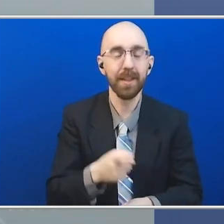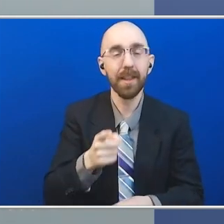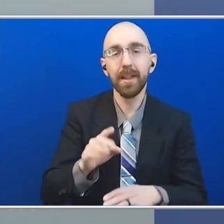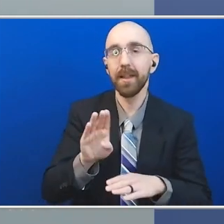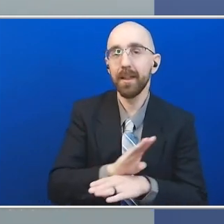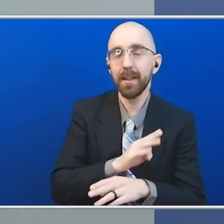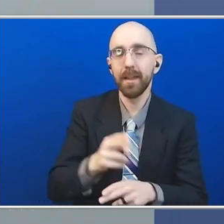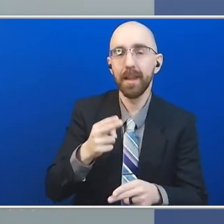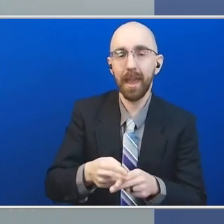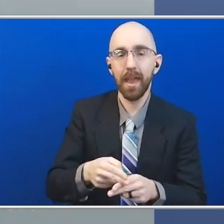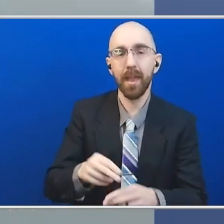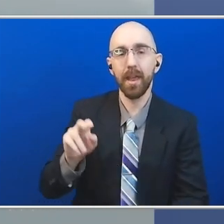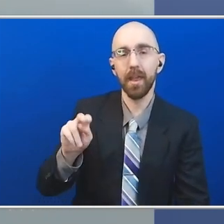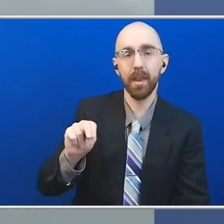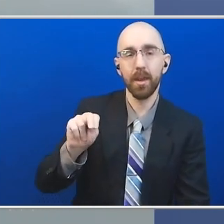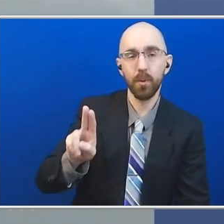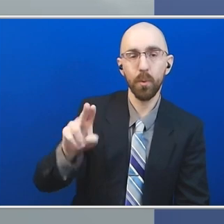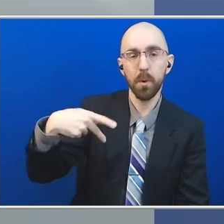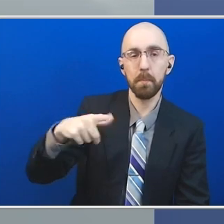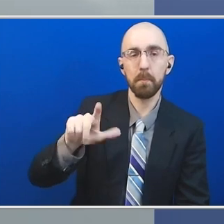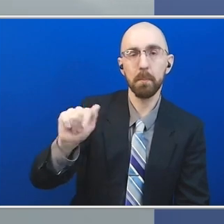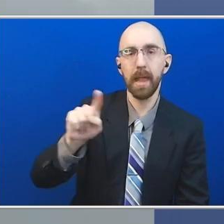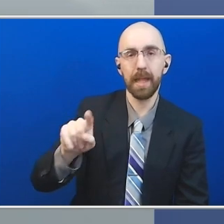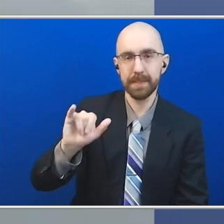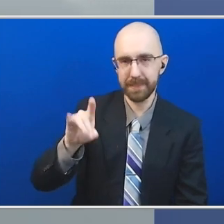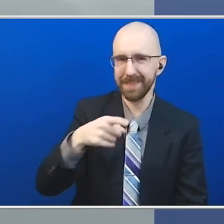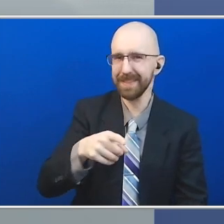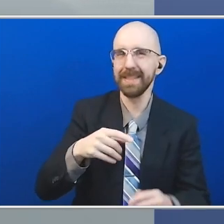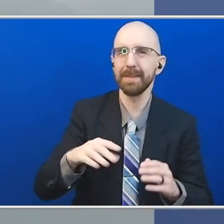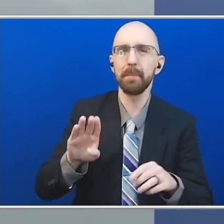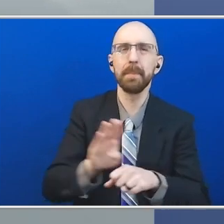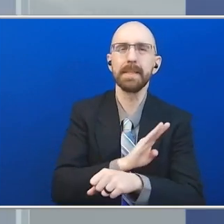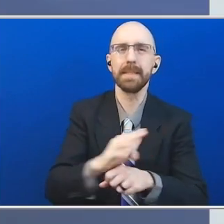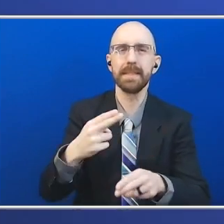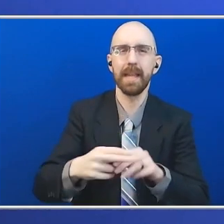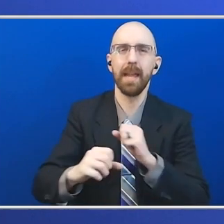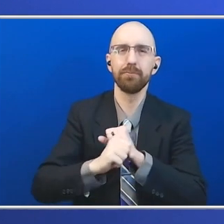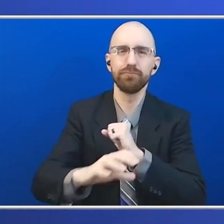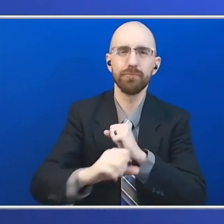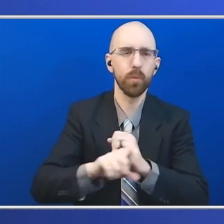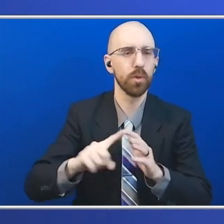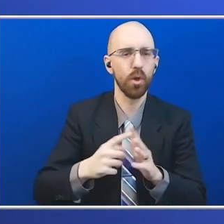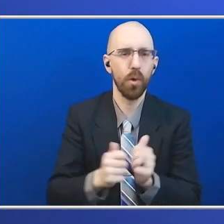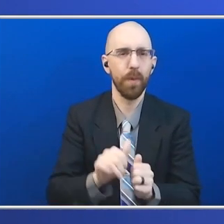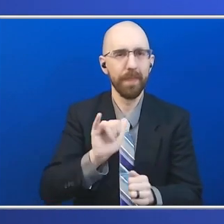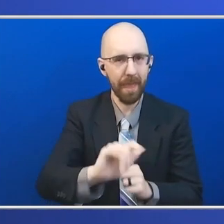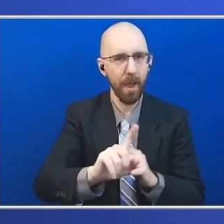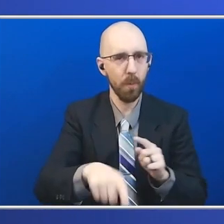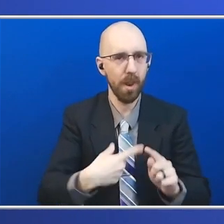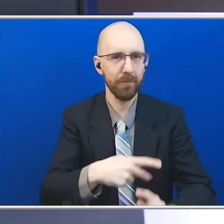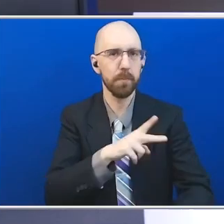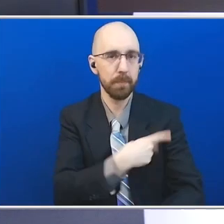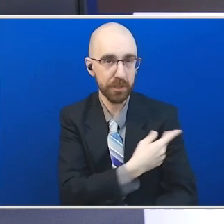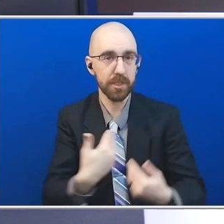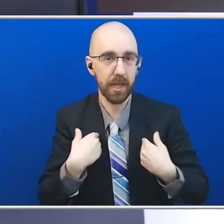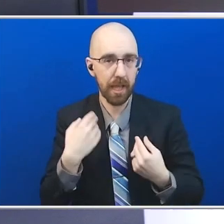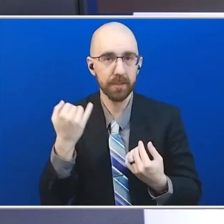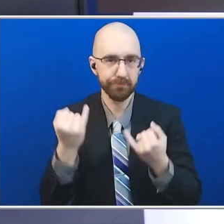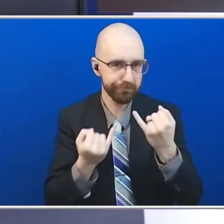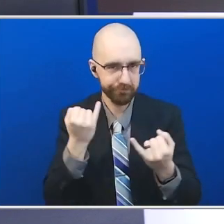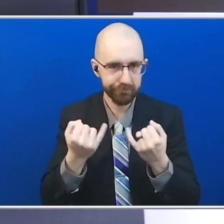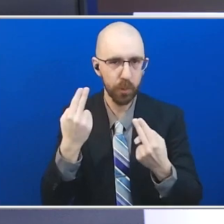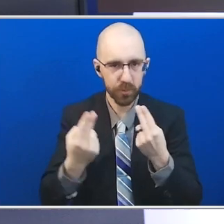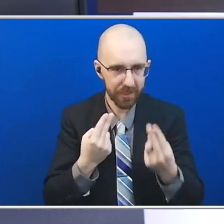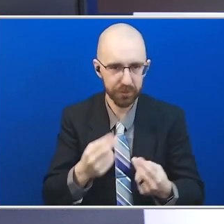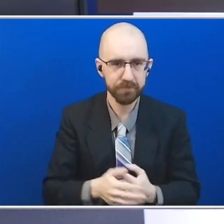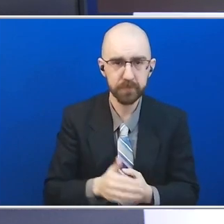Nuplazid. So that's usually the one we often start with once a patient starts having hallucinations. And that seems to work more effectively.